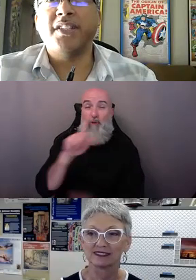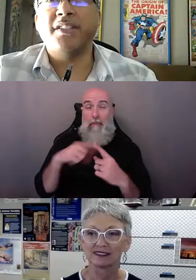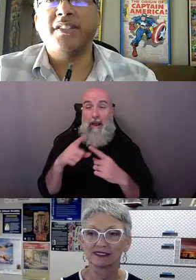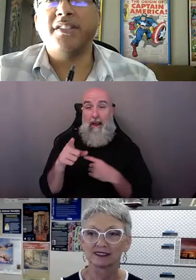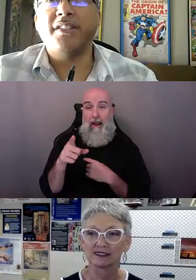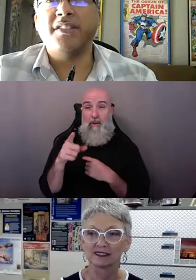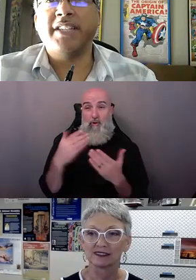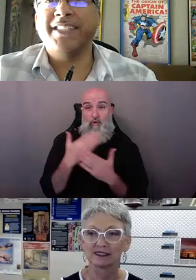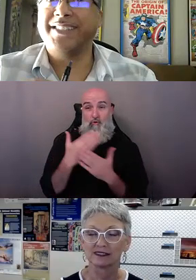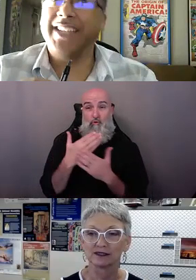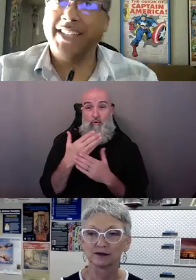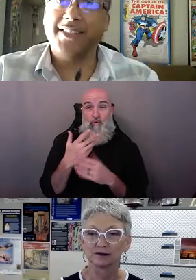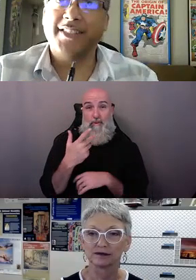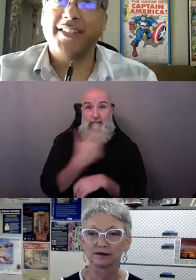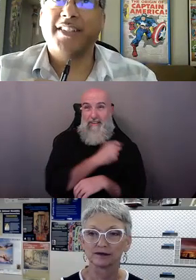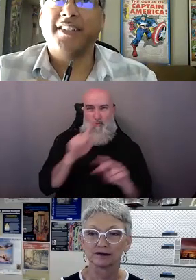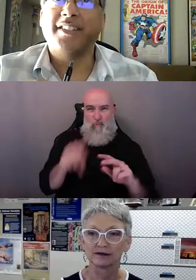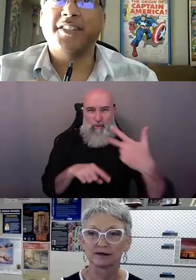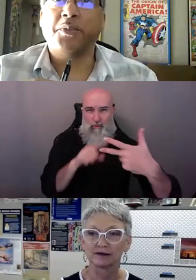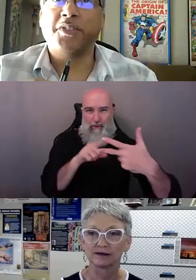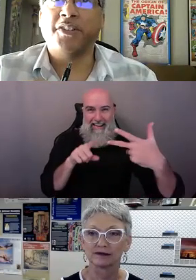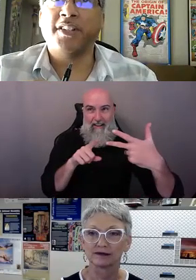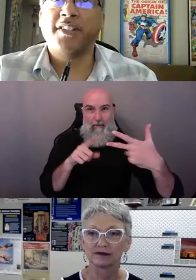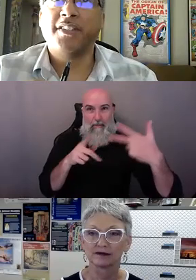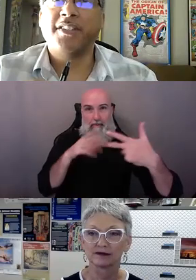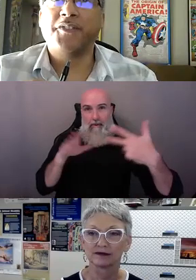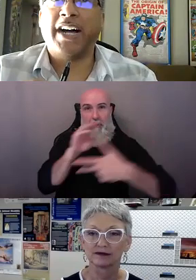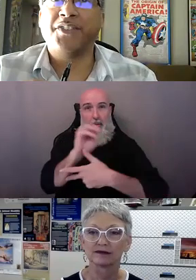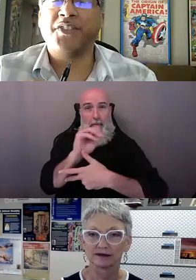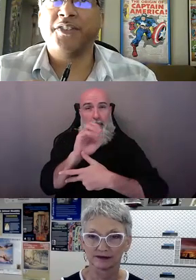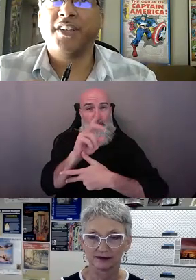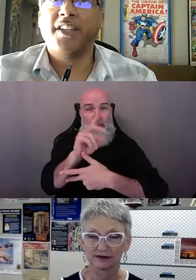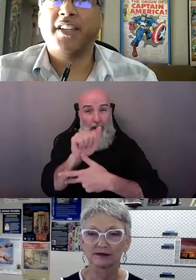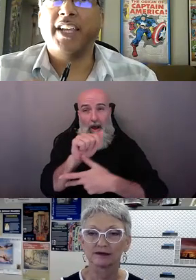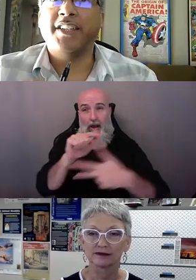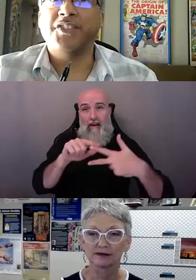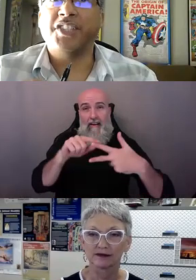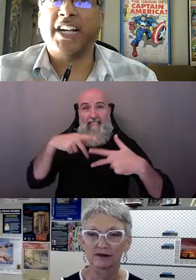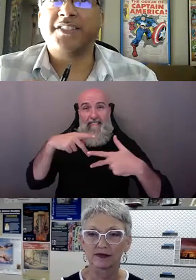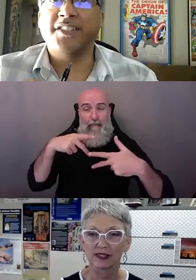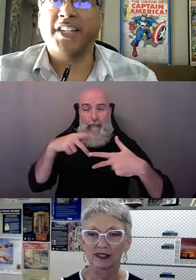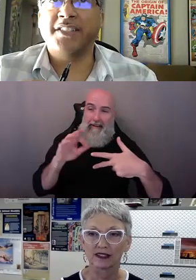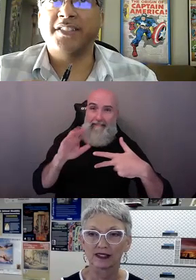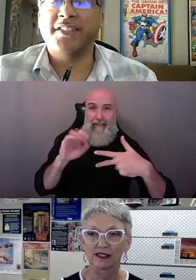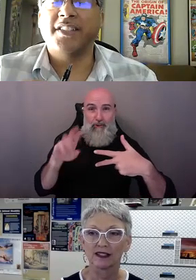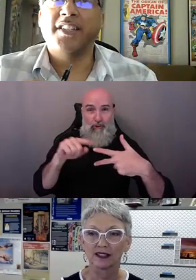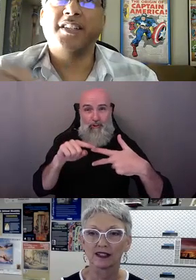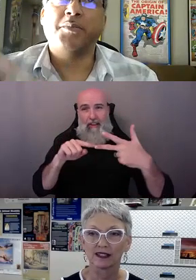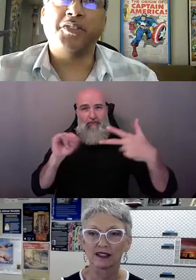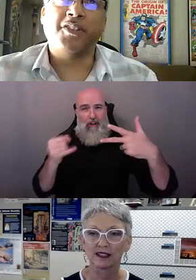use in the United States. There's Moderna, there's Pfizer, and there's Johnson &